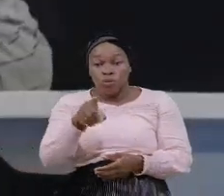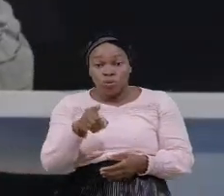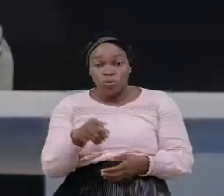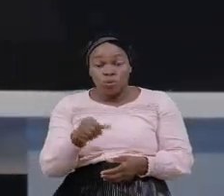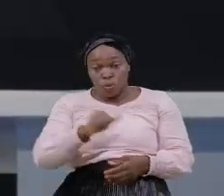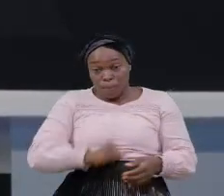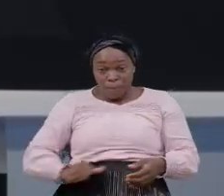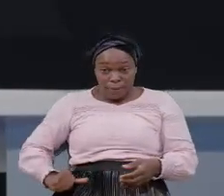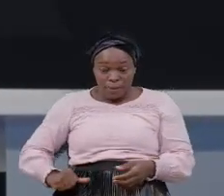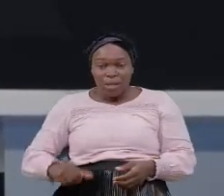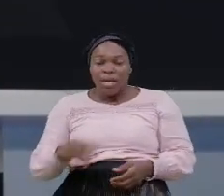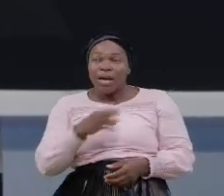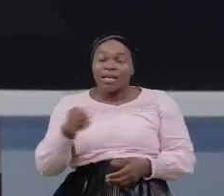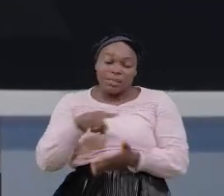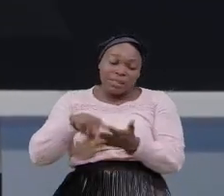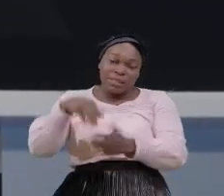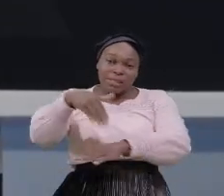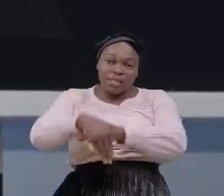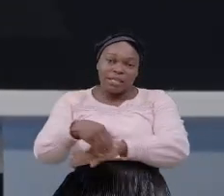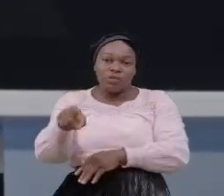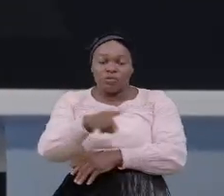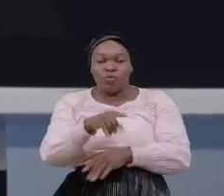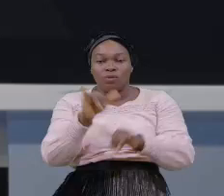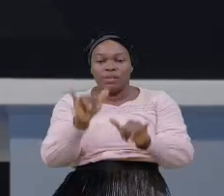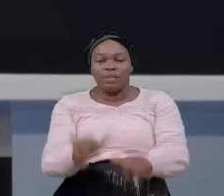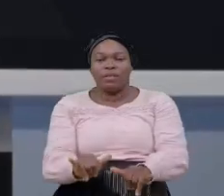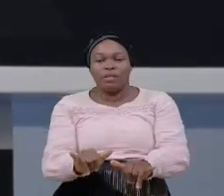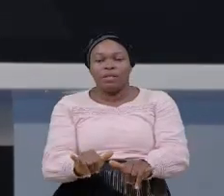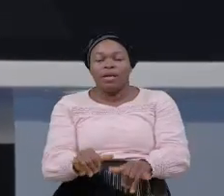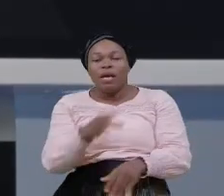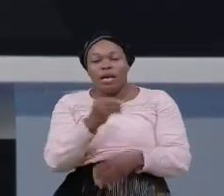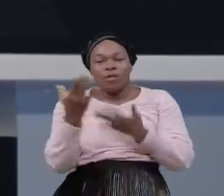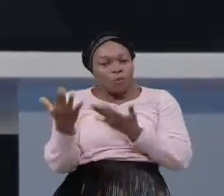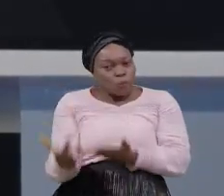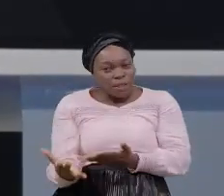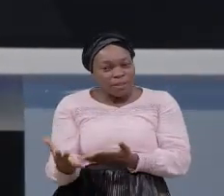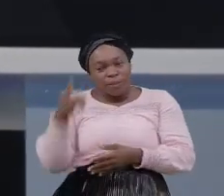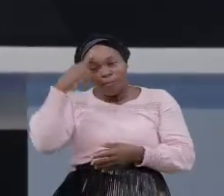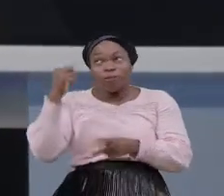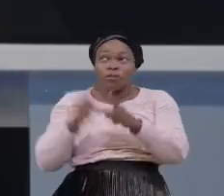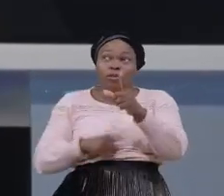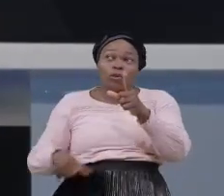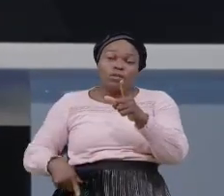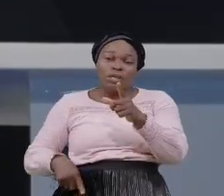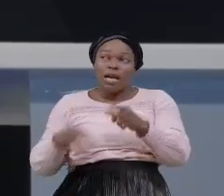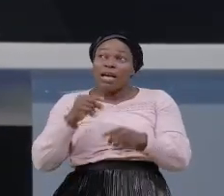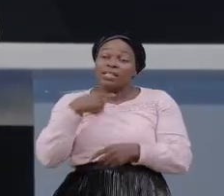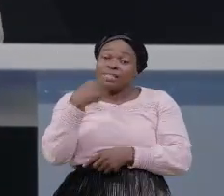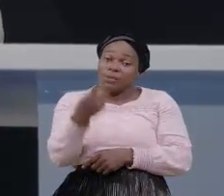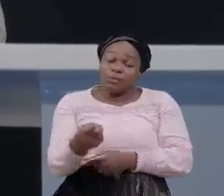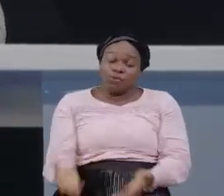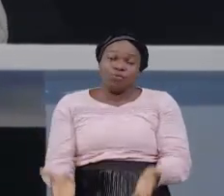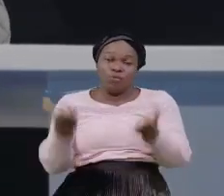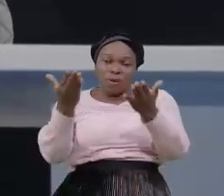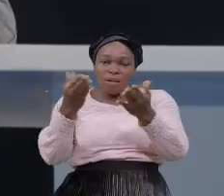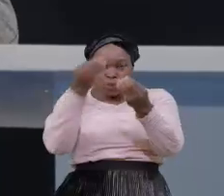tonight, as you stay like that, and you wait for the Lord, if it says, rise up, you rise up.